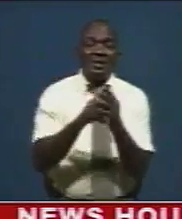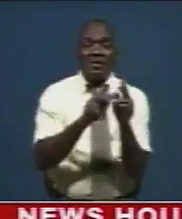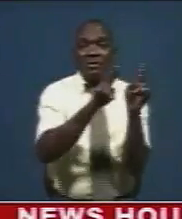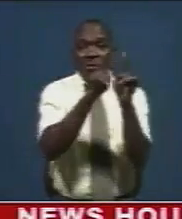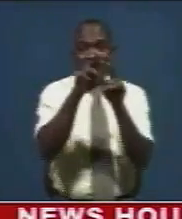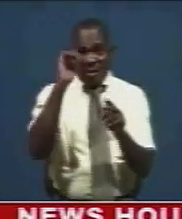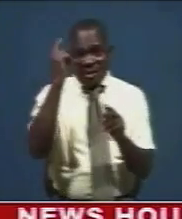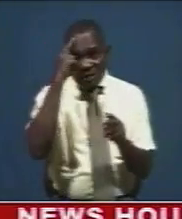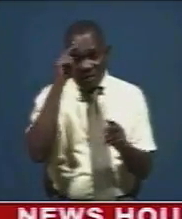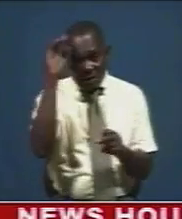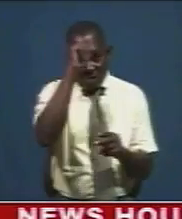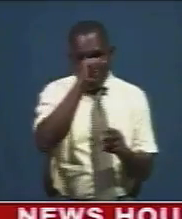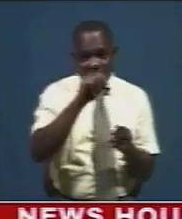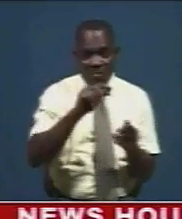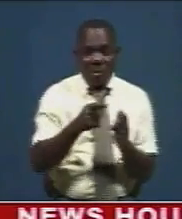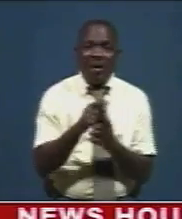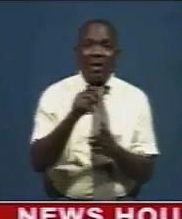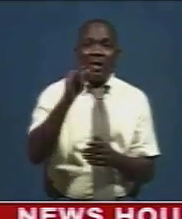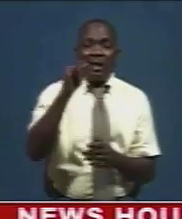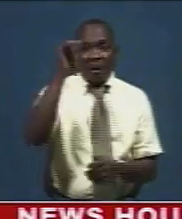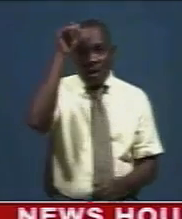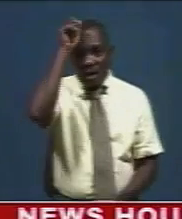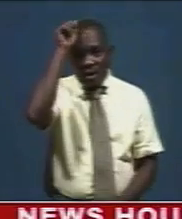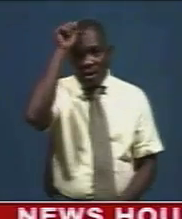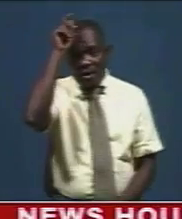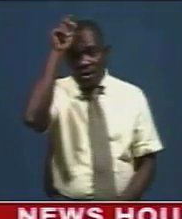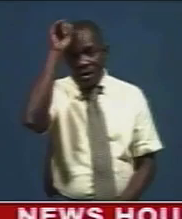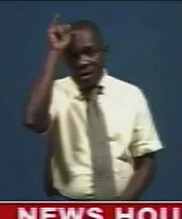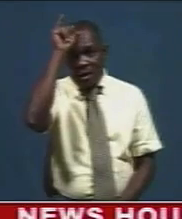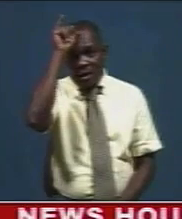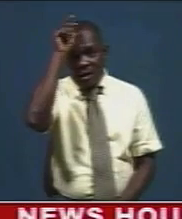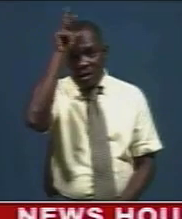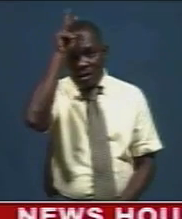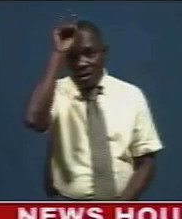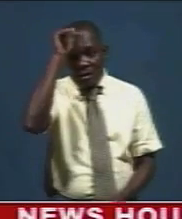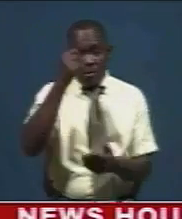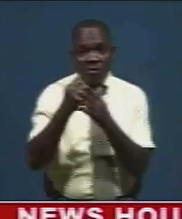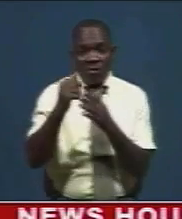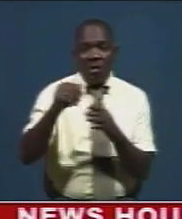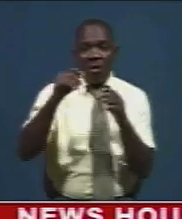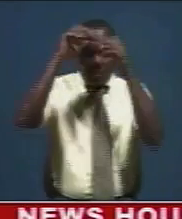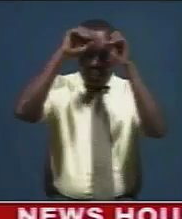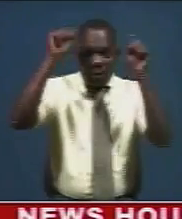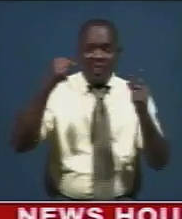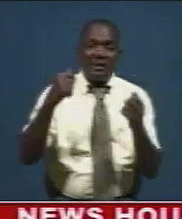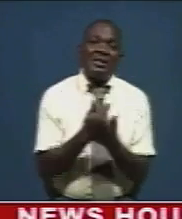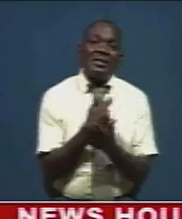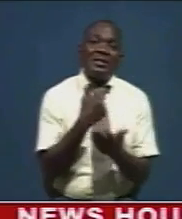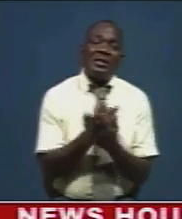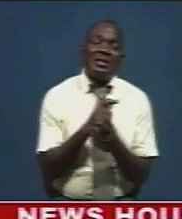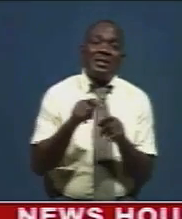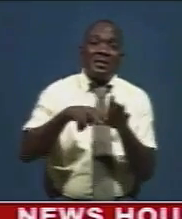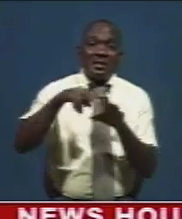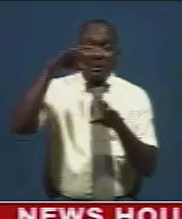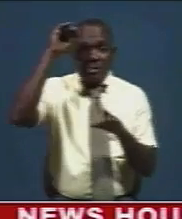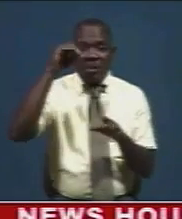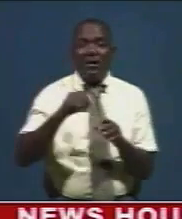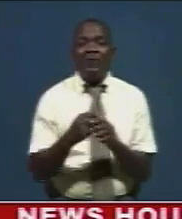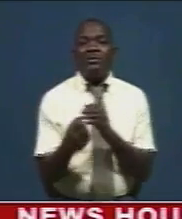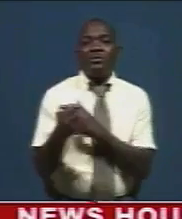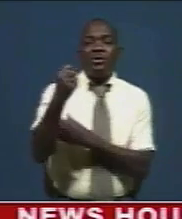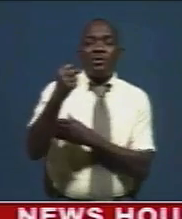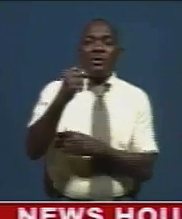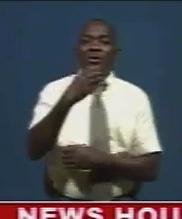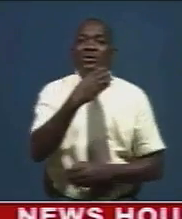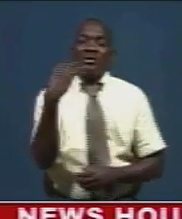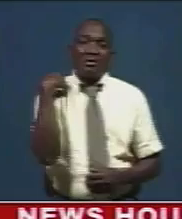government concept by General I.K. Echampong, then head of state of Ghana and chairman of the Supreme